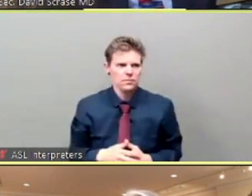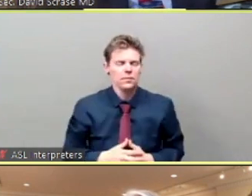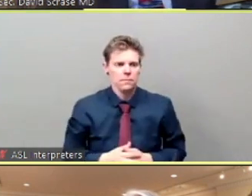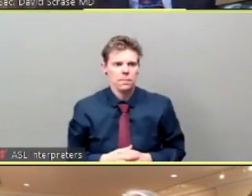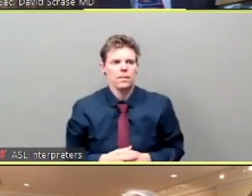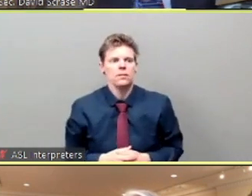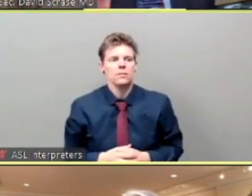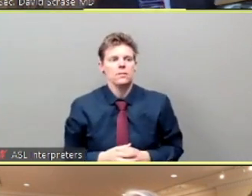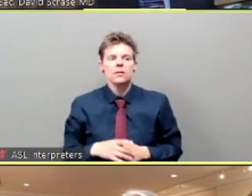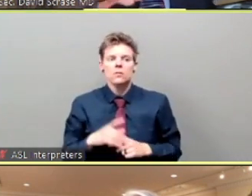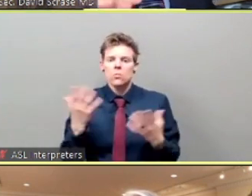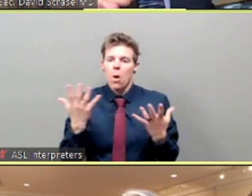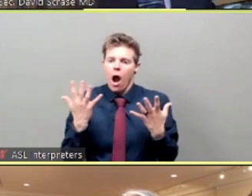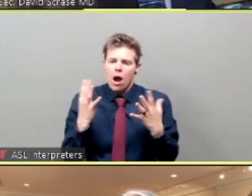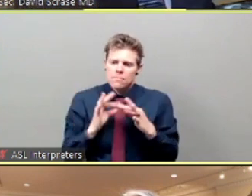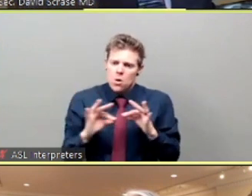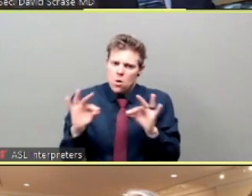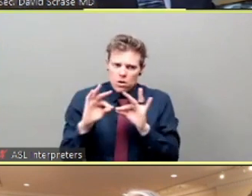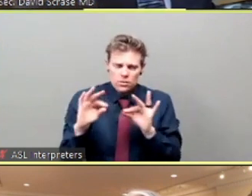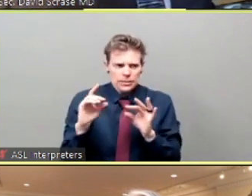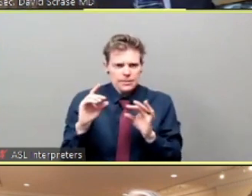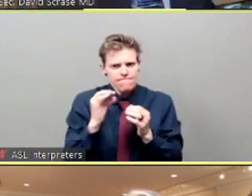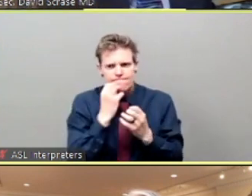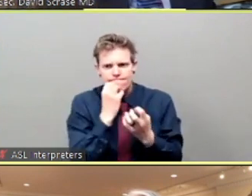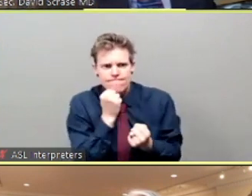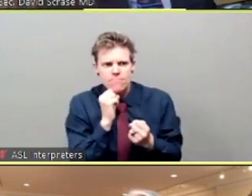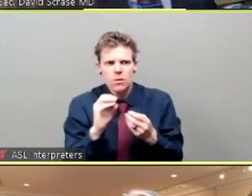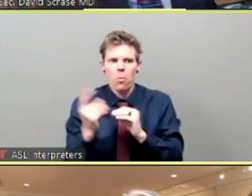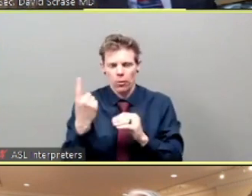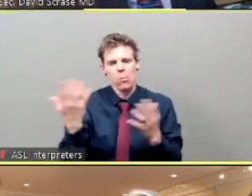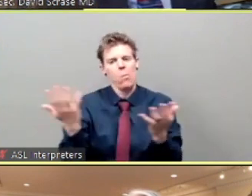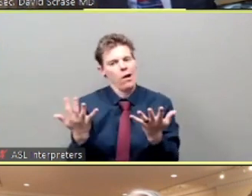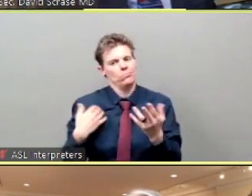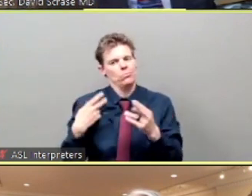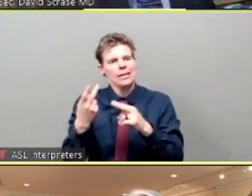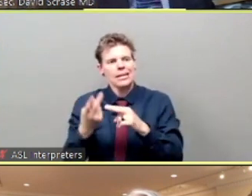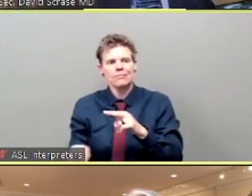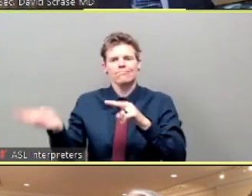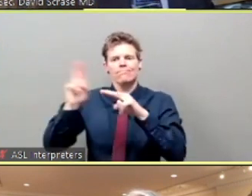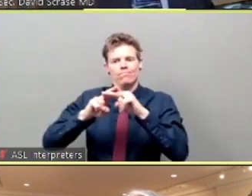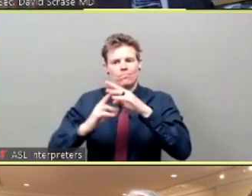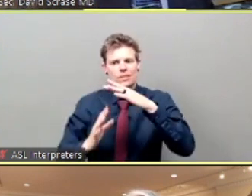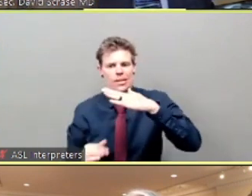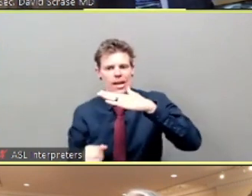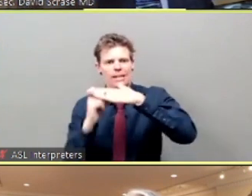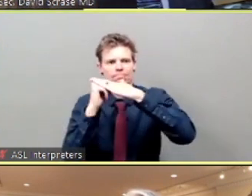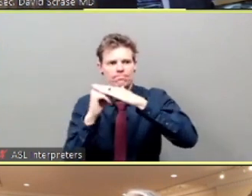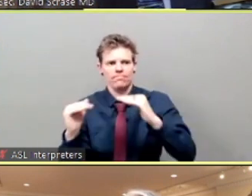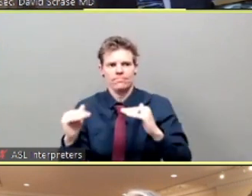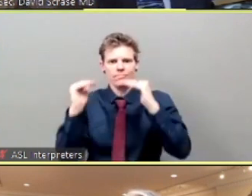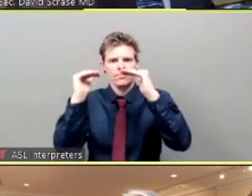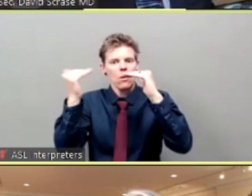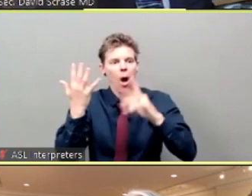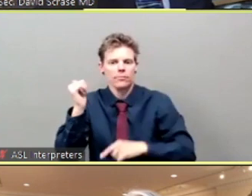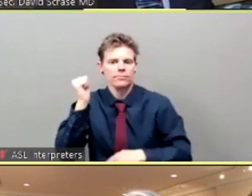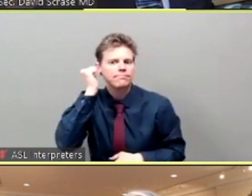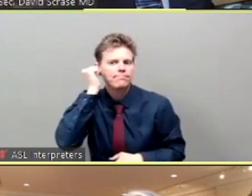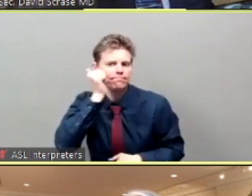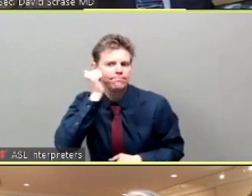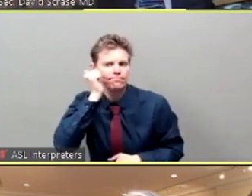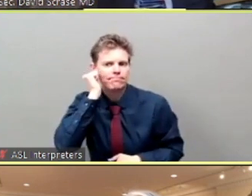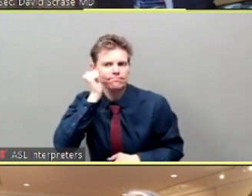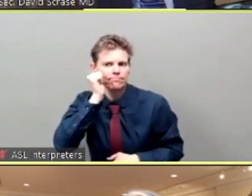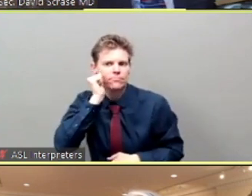are we are raising the thresholds for New Mexico daily cases, that graph I just showed